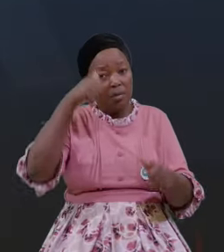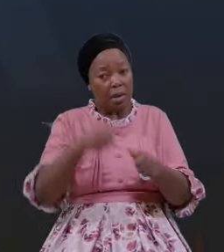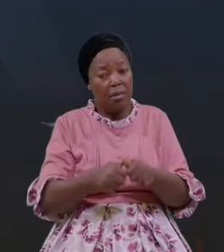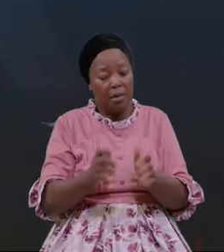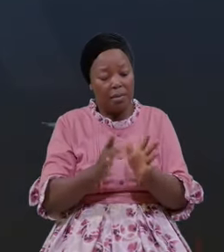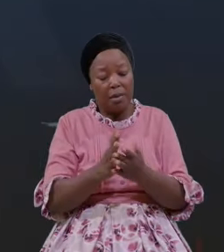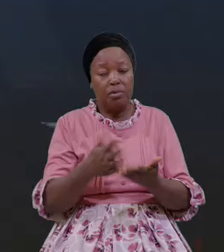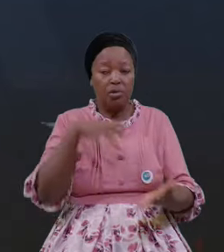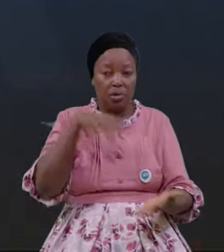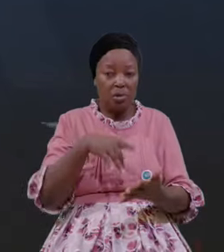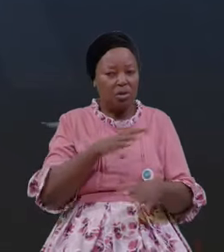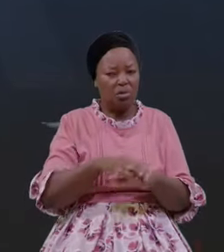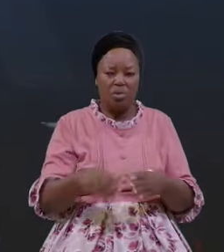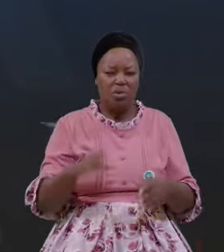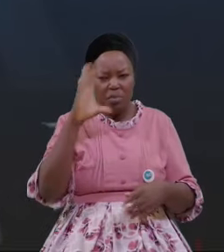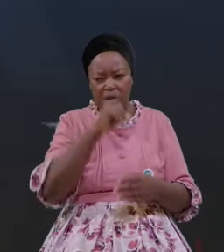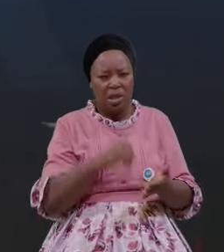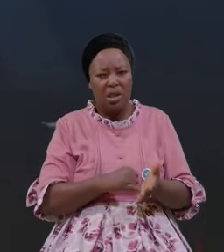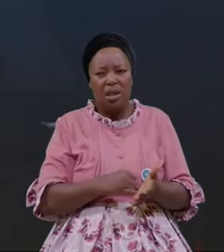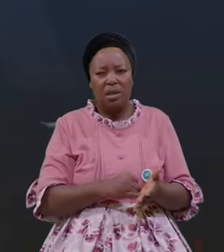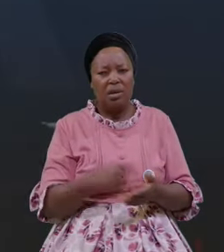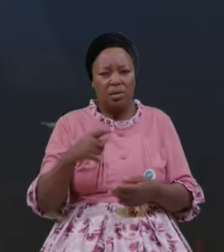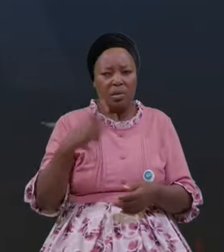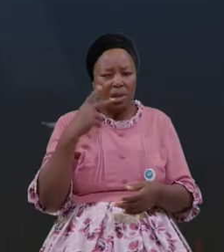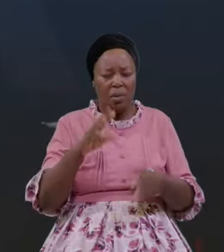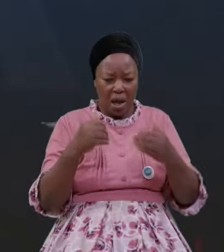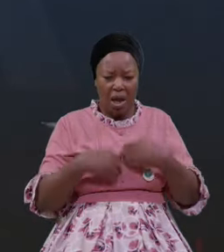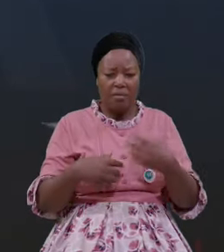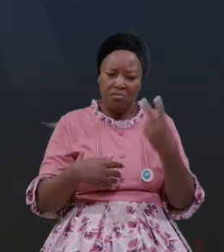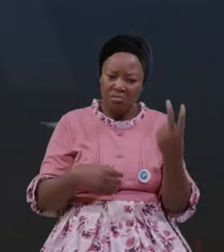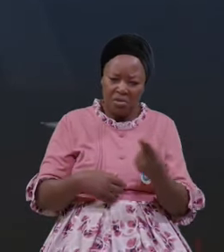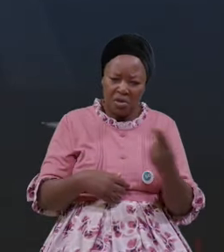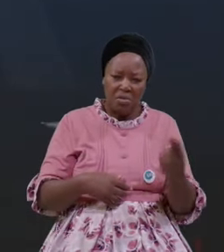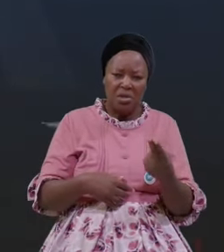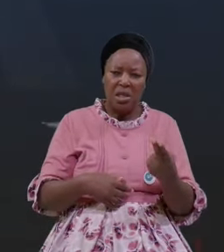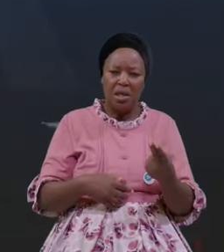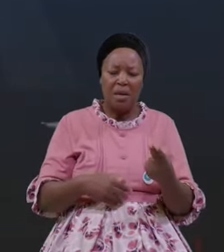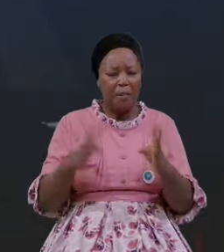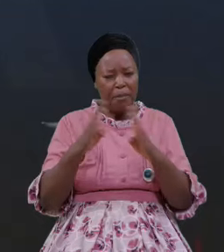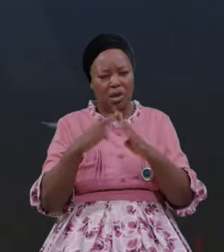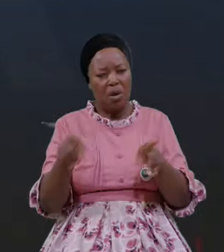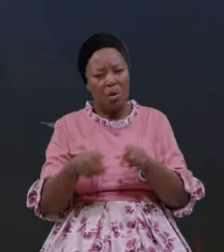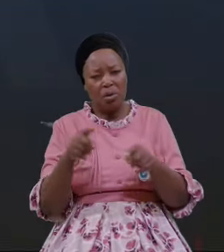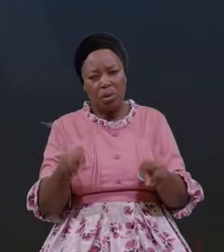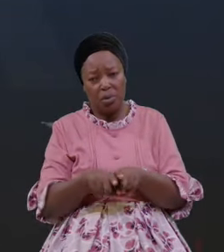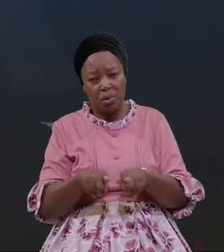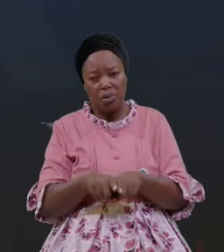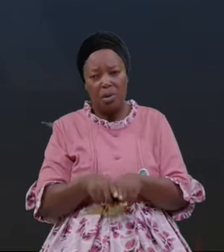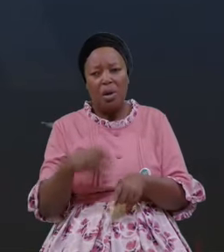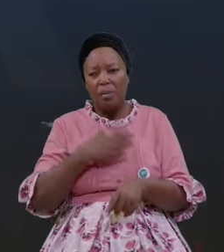Remember Thursday, we have the first Thursday, second, third Thursday for supernatural revival. It's